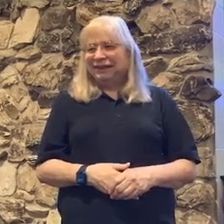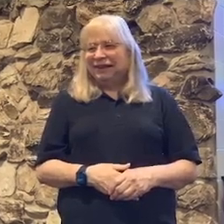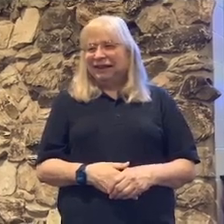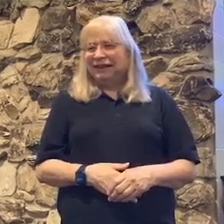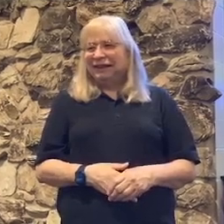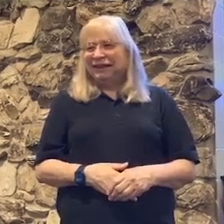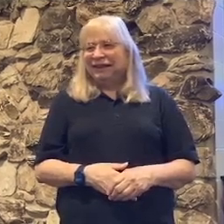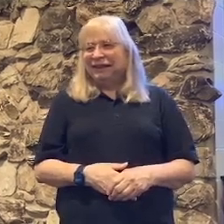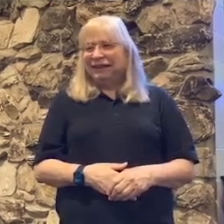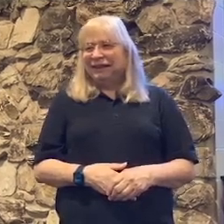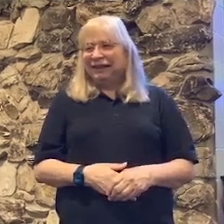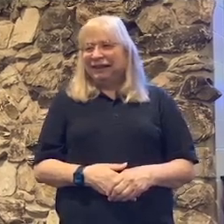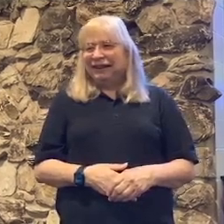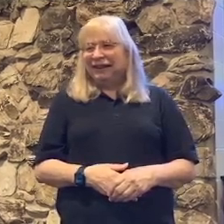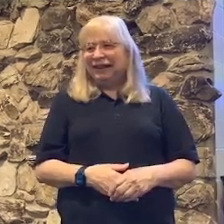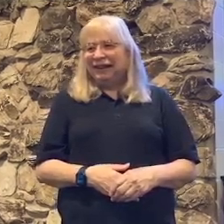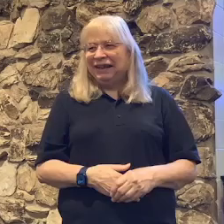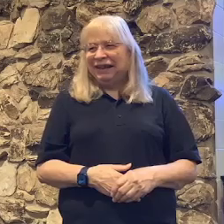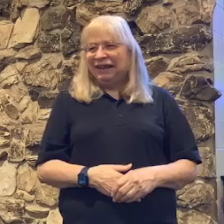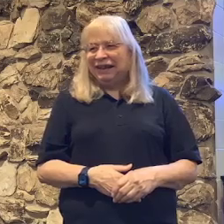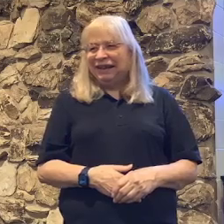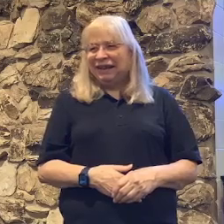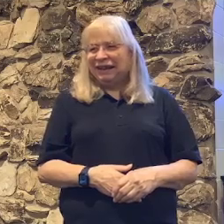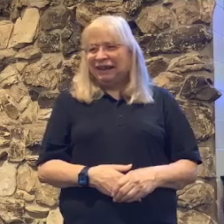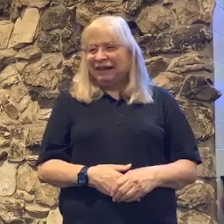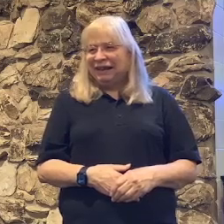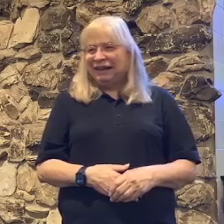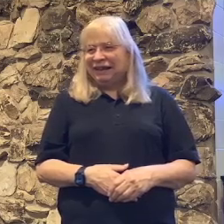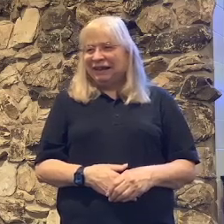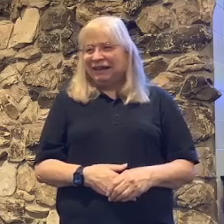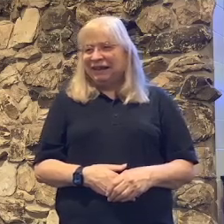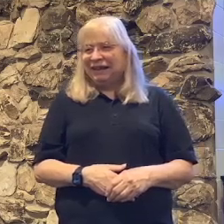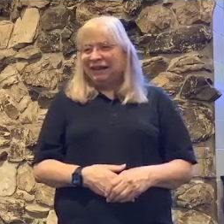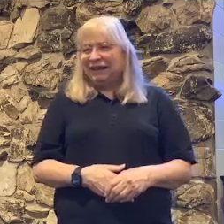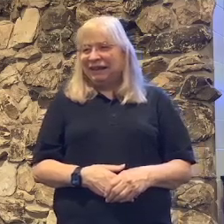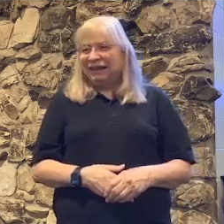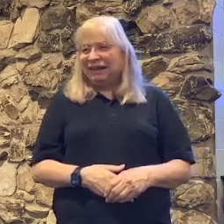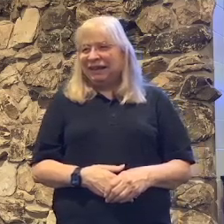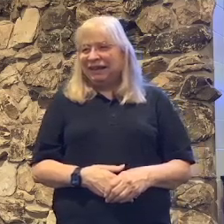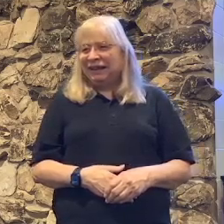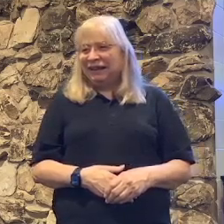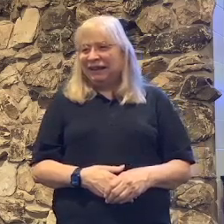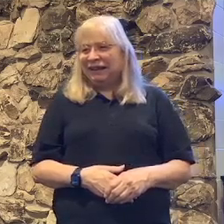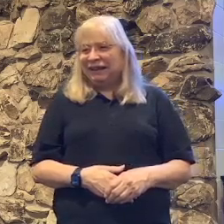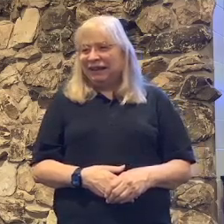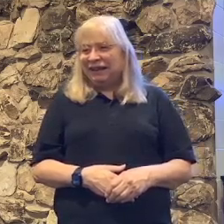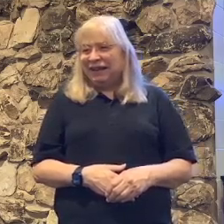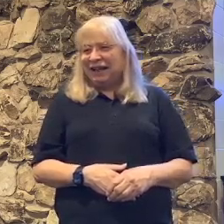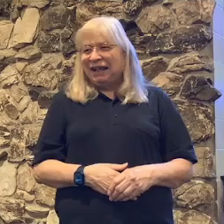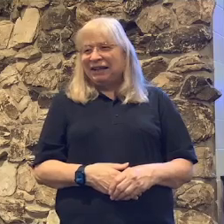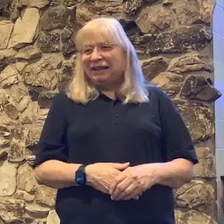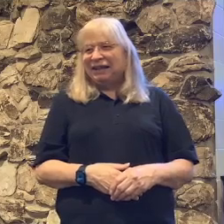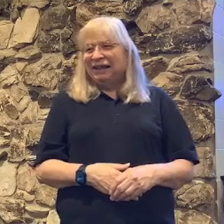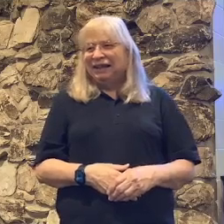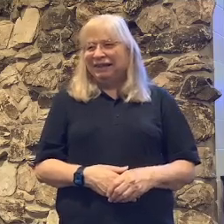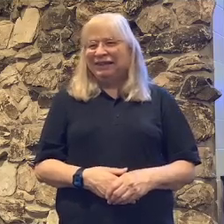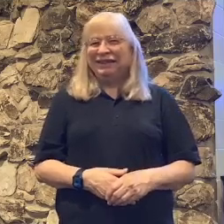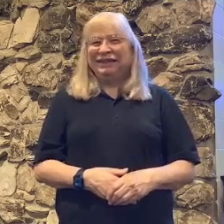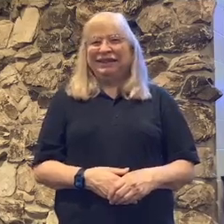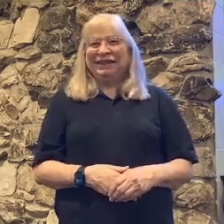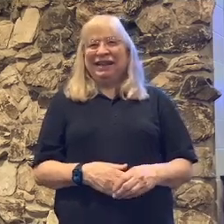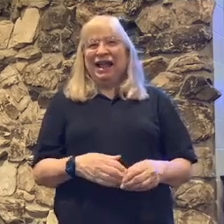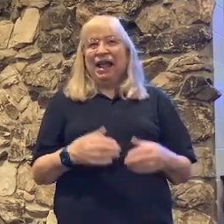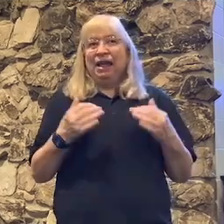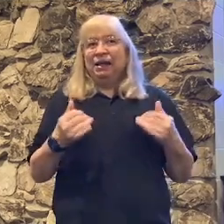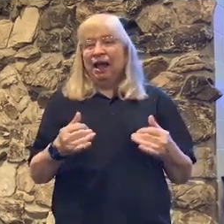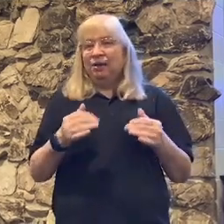If it wasn't for all these people, come here. Come here. All right, so now the way